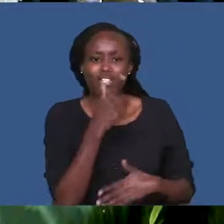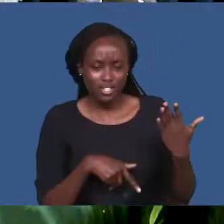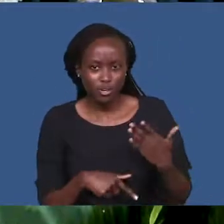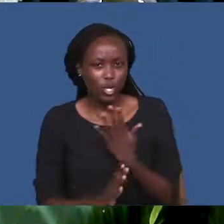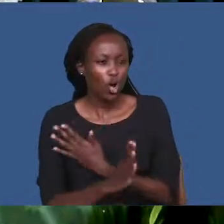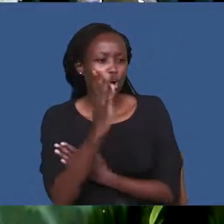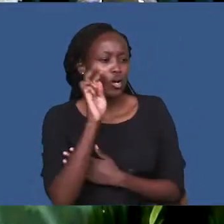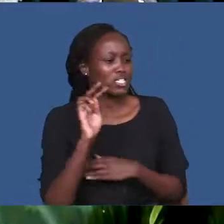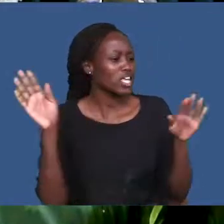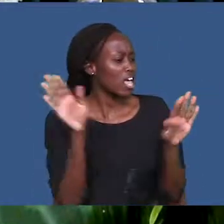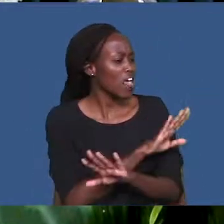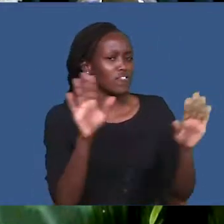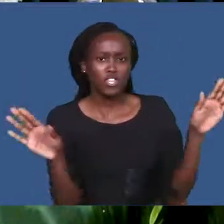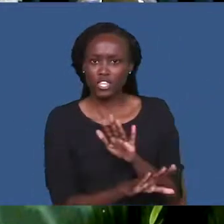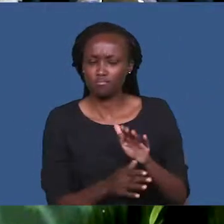sees everywhere.